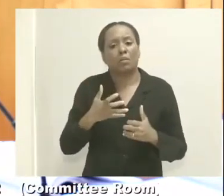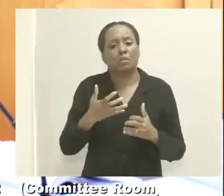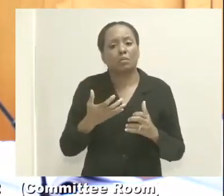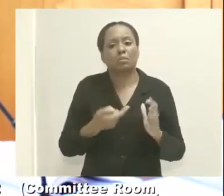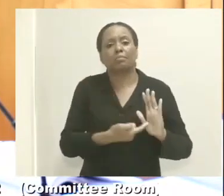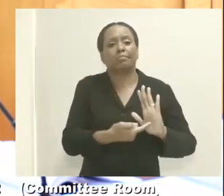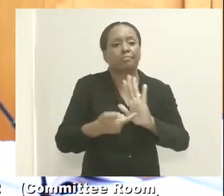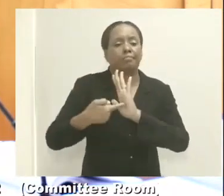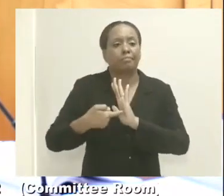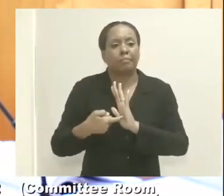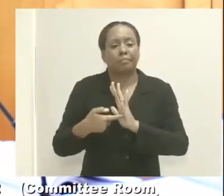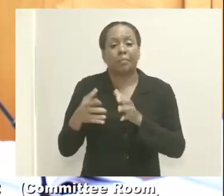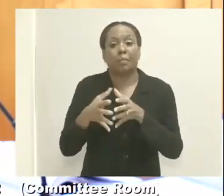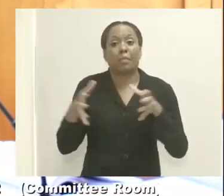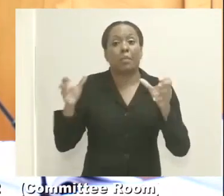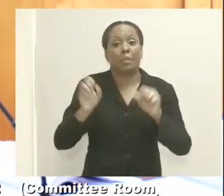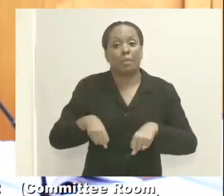with